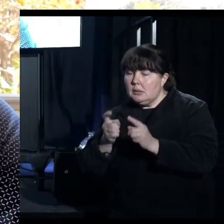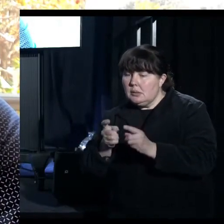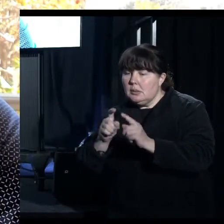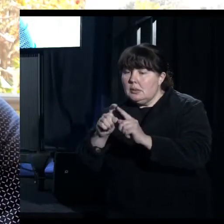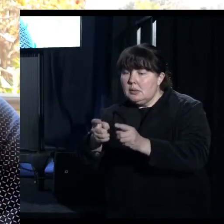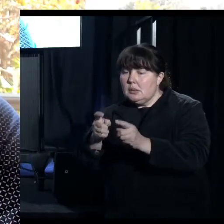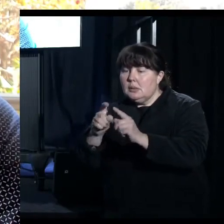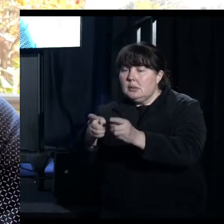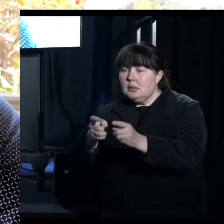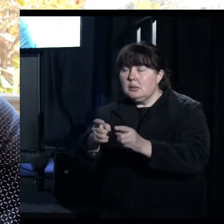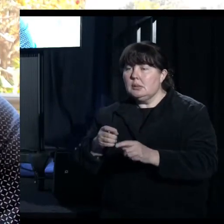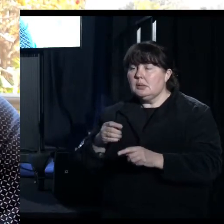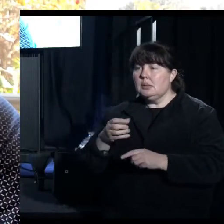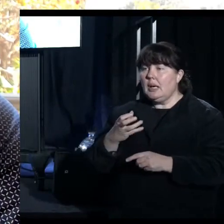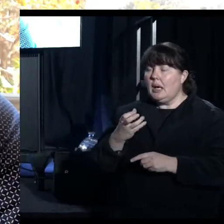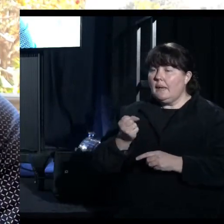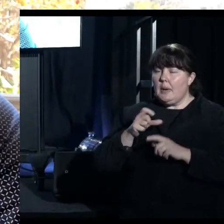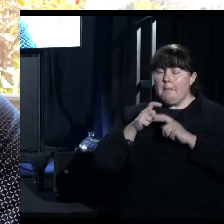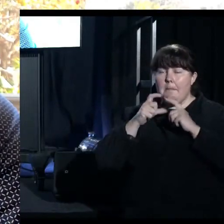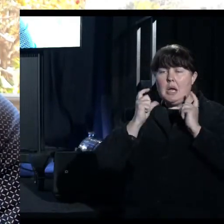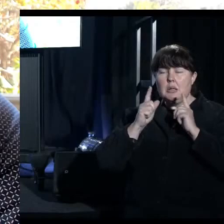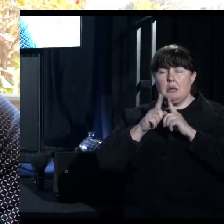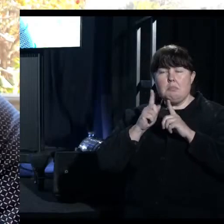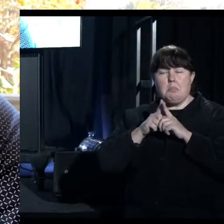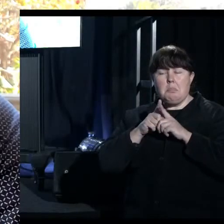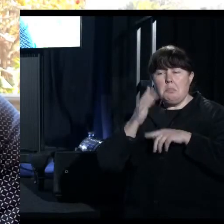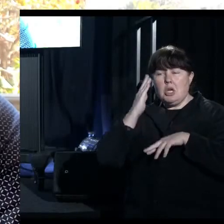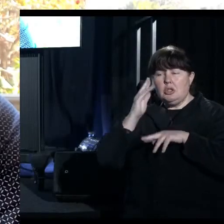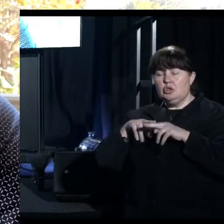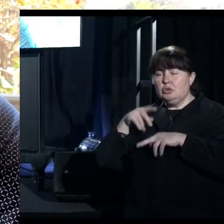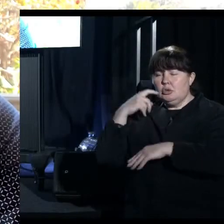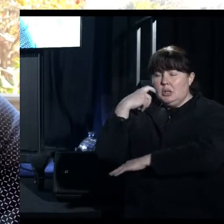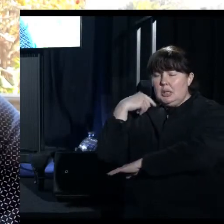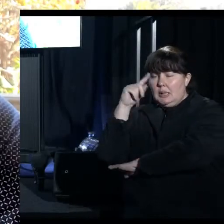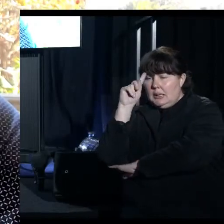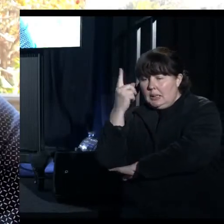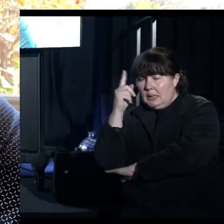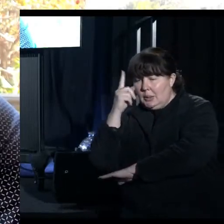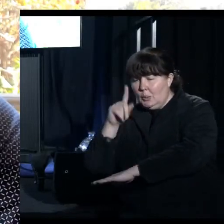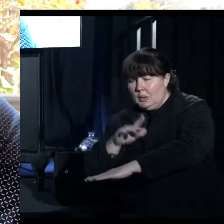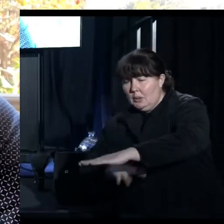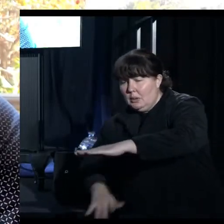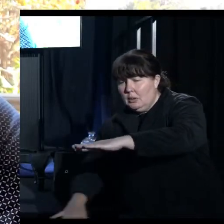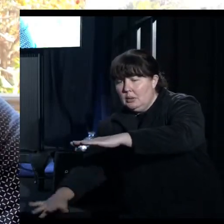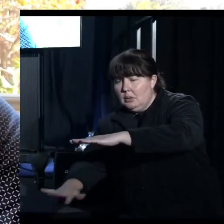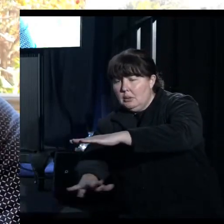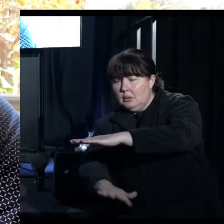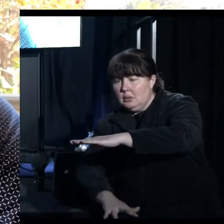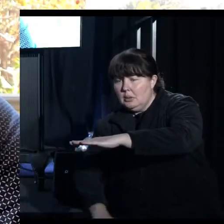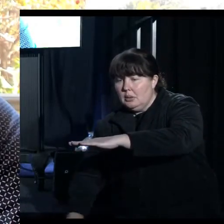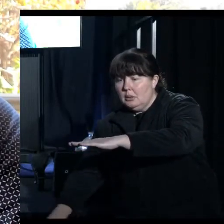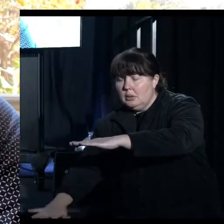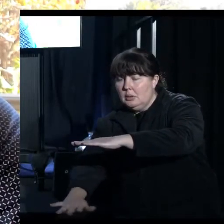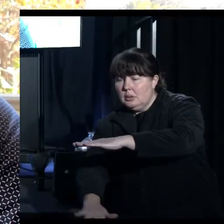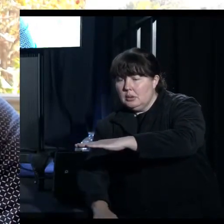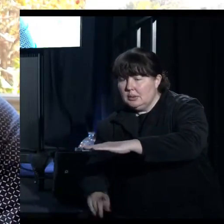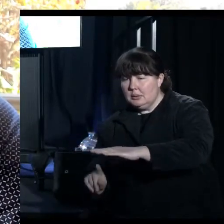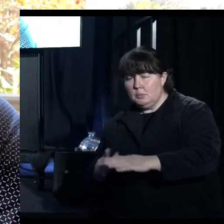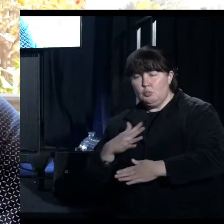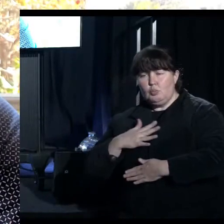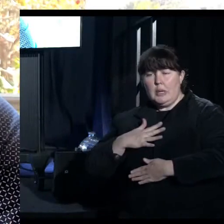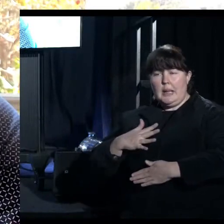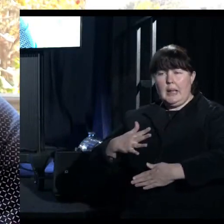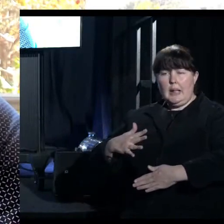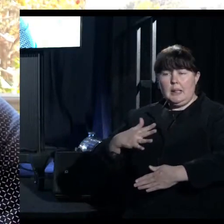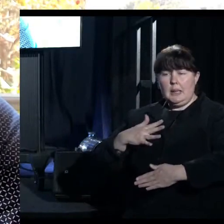depth. I don't know what my son sees when he swims alone. I know my son does not live in a world of